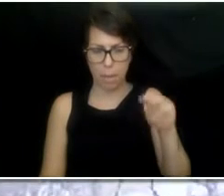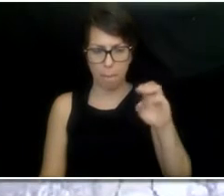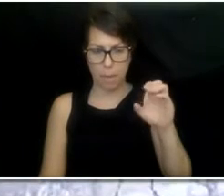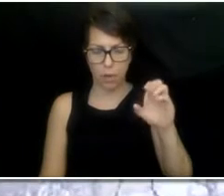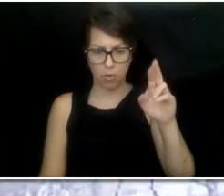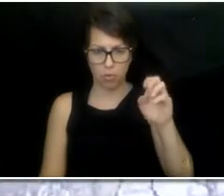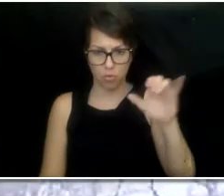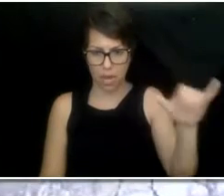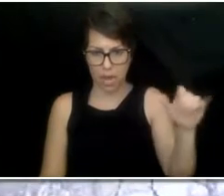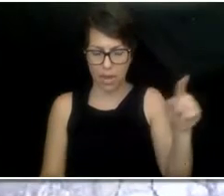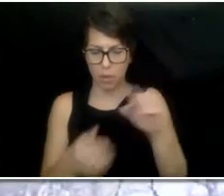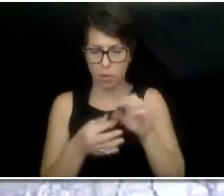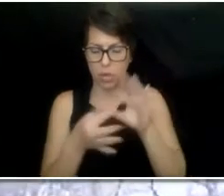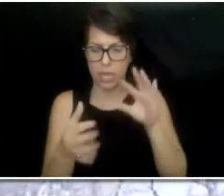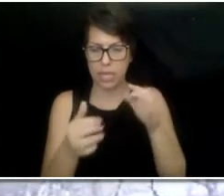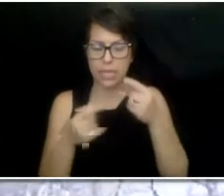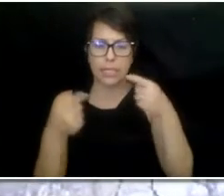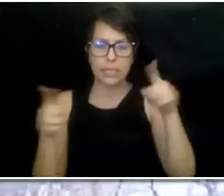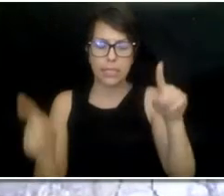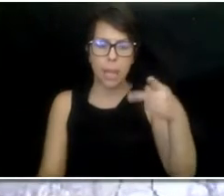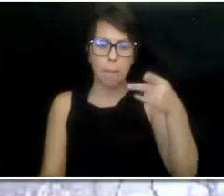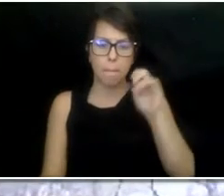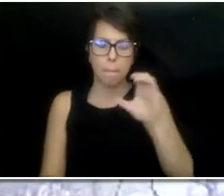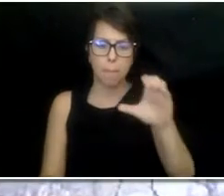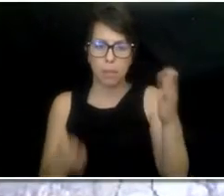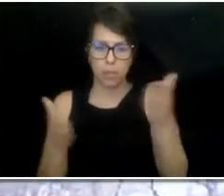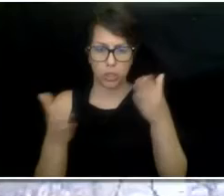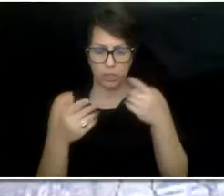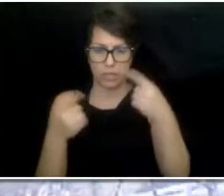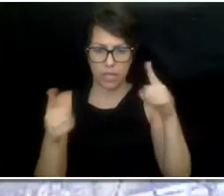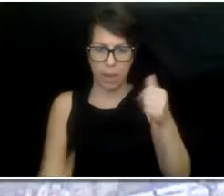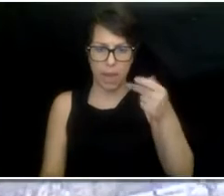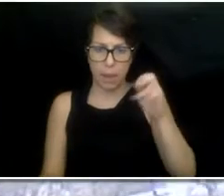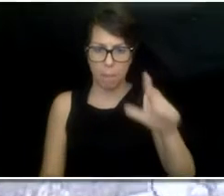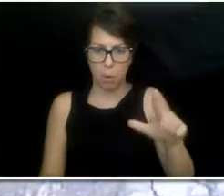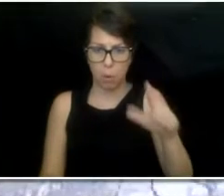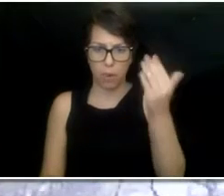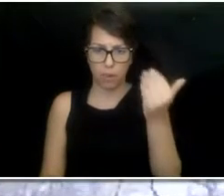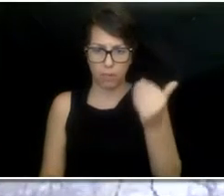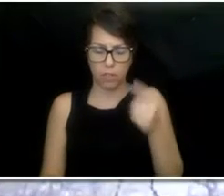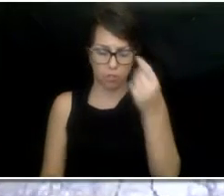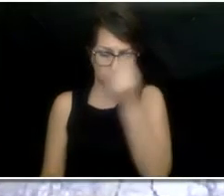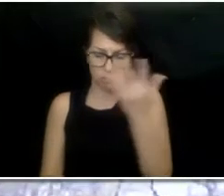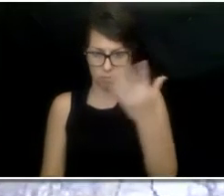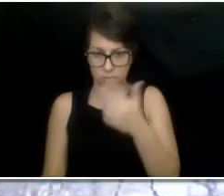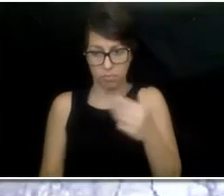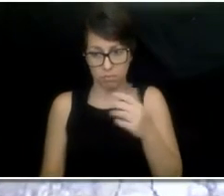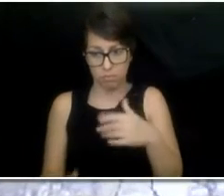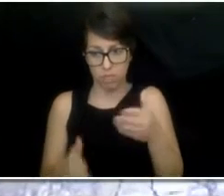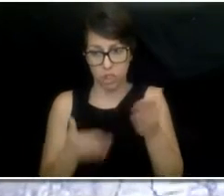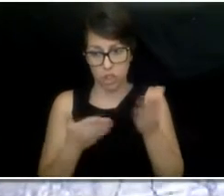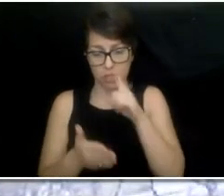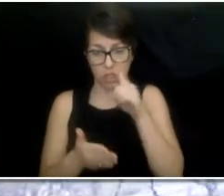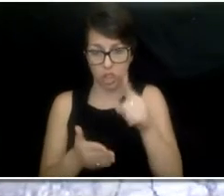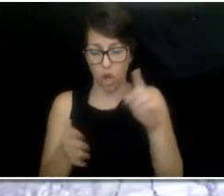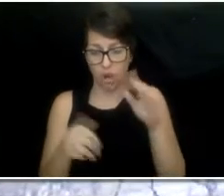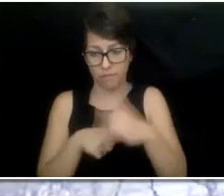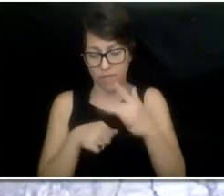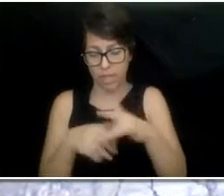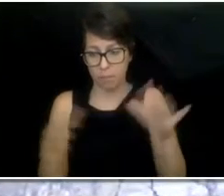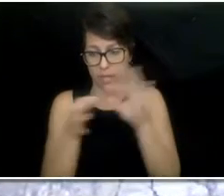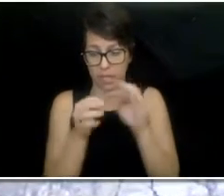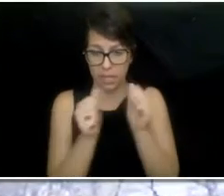were asked to help amplify our social media campaign in addition to Social in addition to the social media